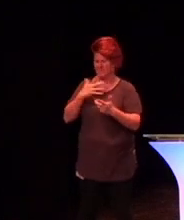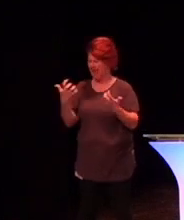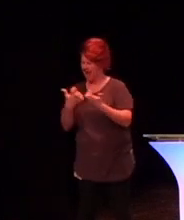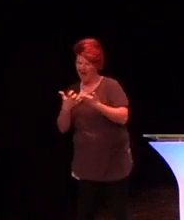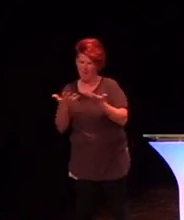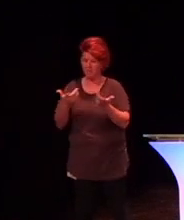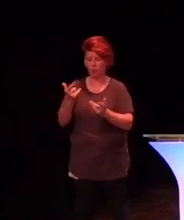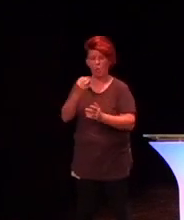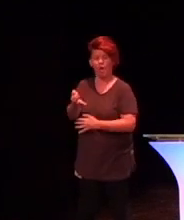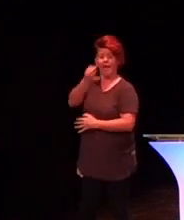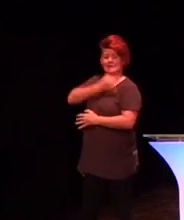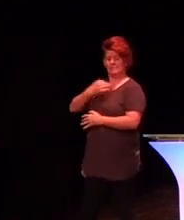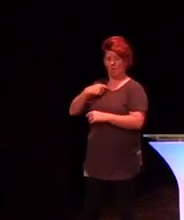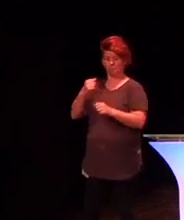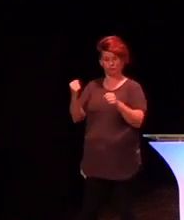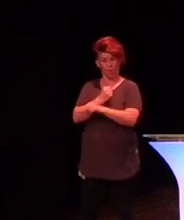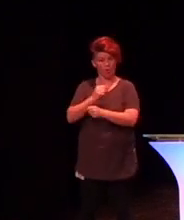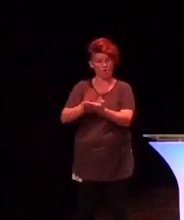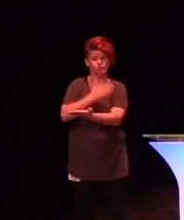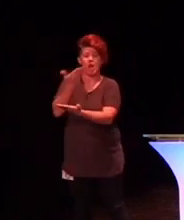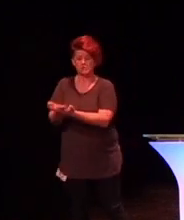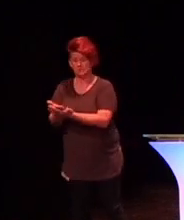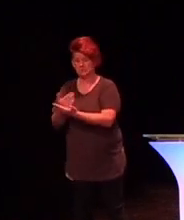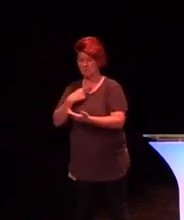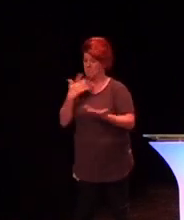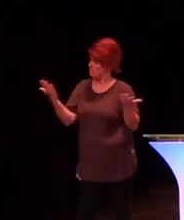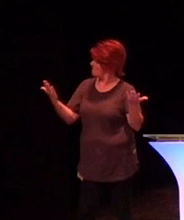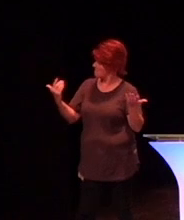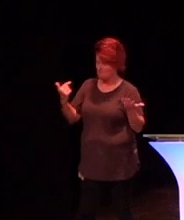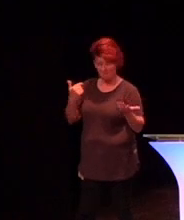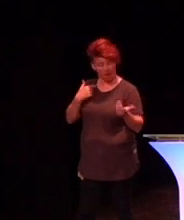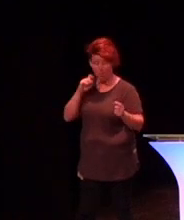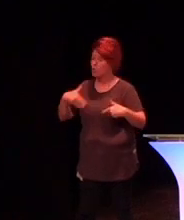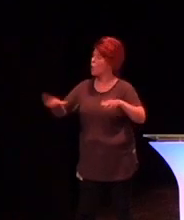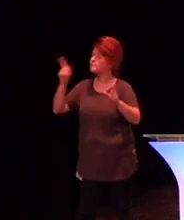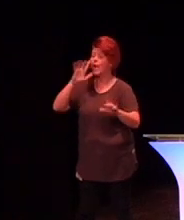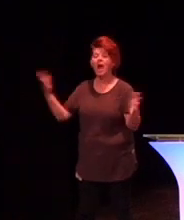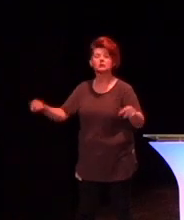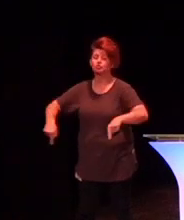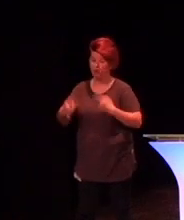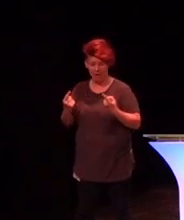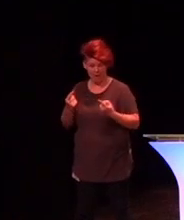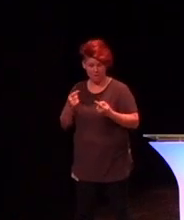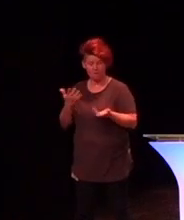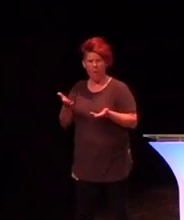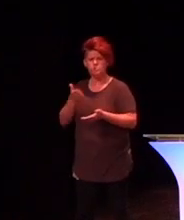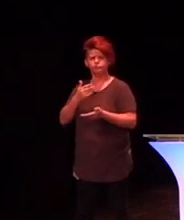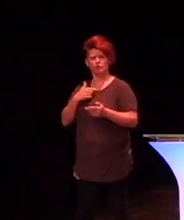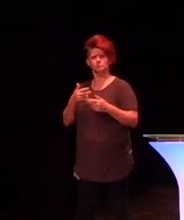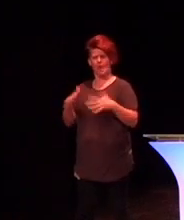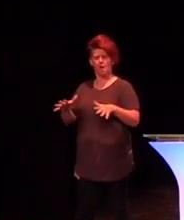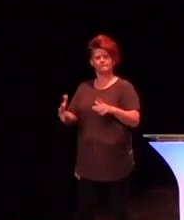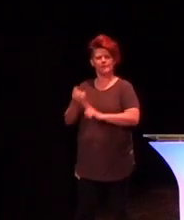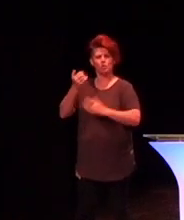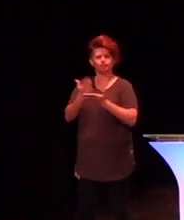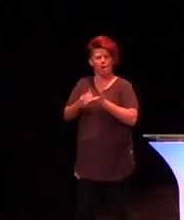access it, things like that. So do we need interpreting because all the performers are deaf? And they asked, should it be translated or how would it work? And it